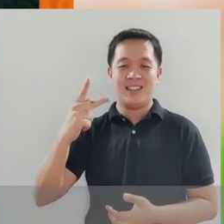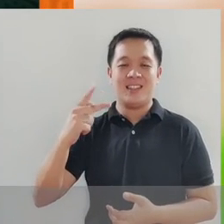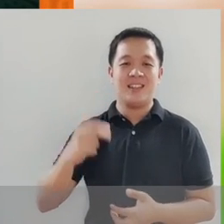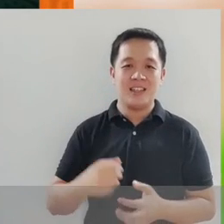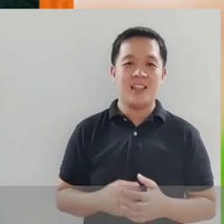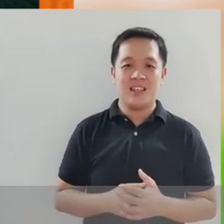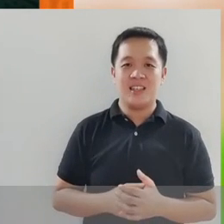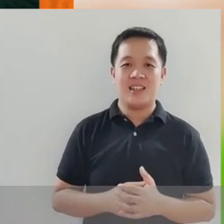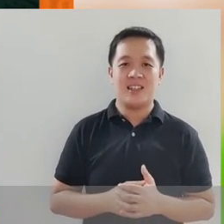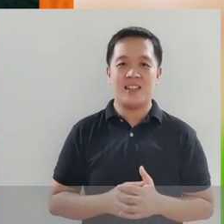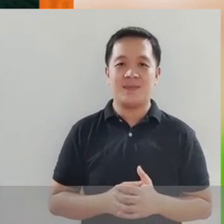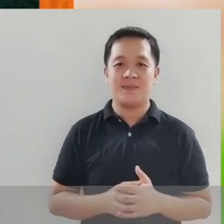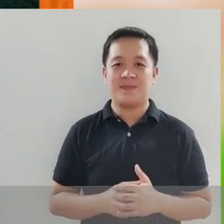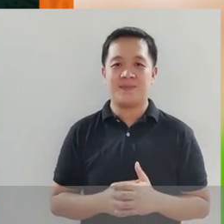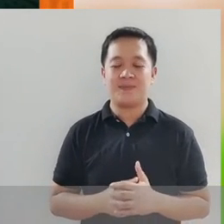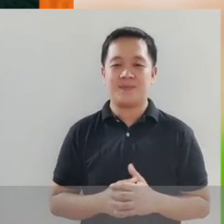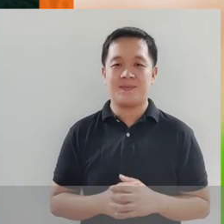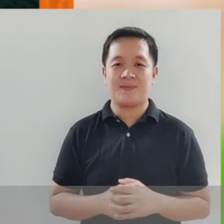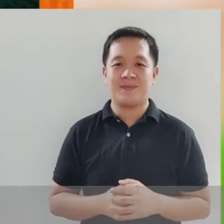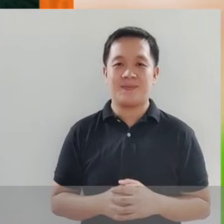C-H-A-L-K.